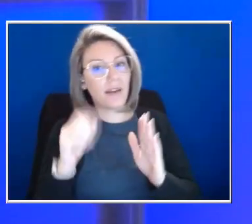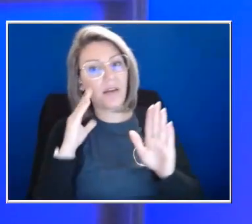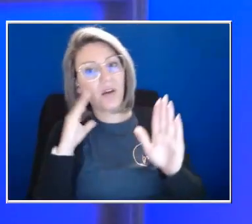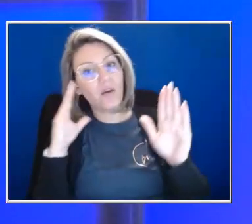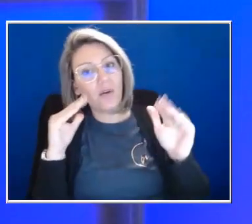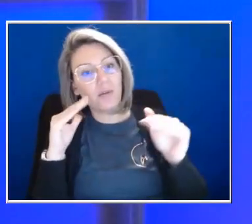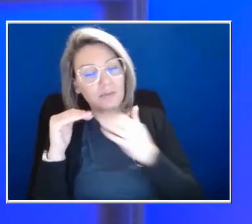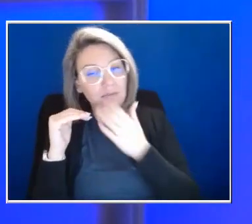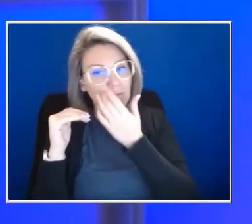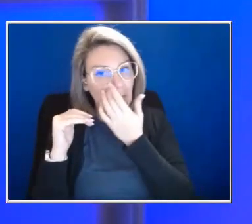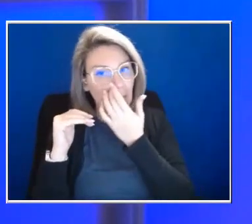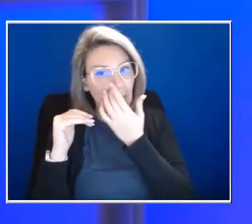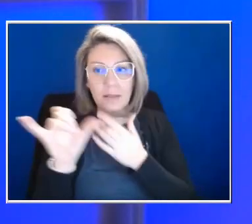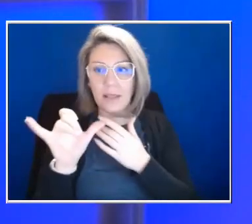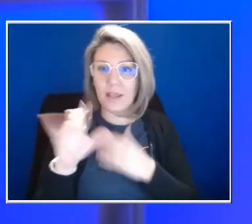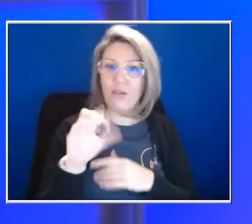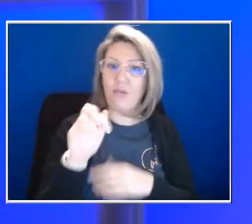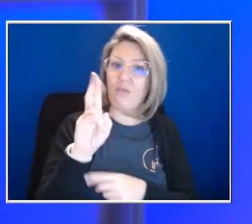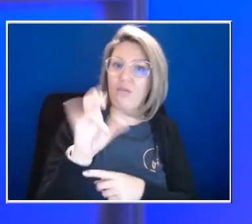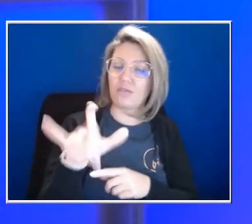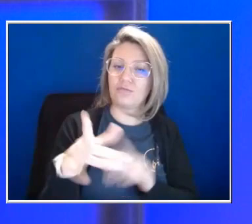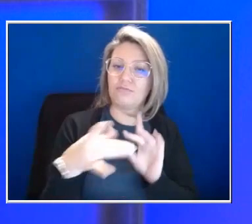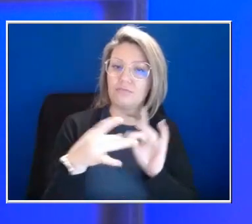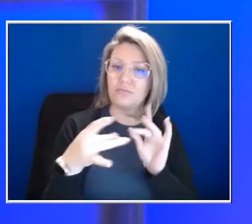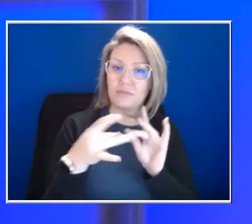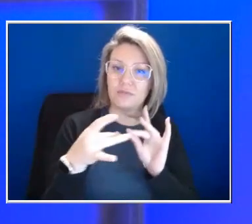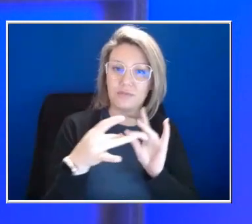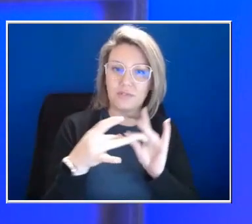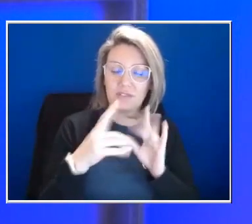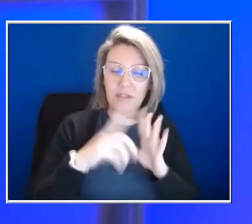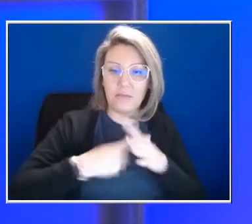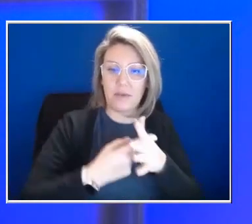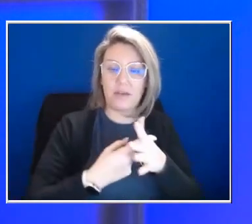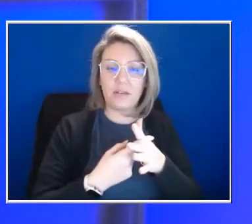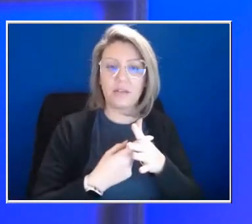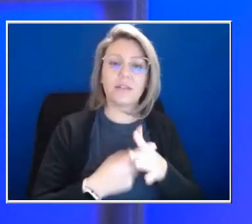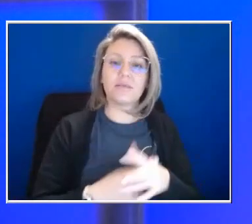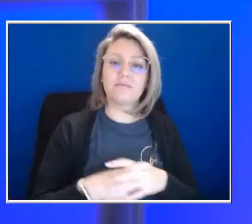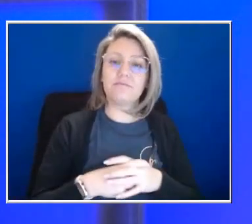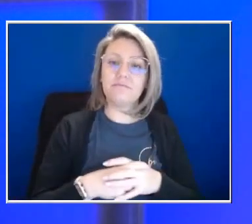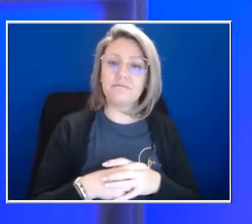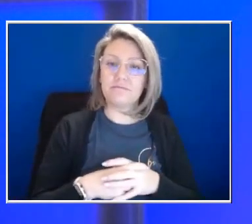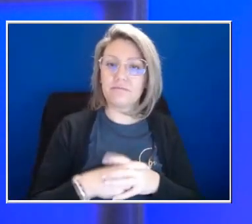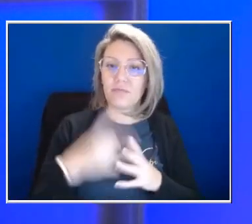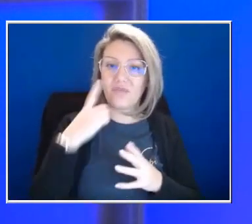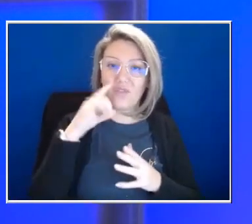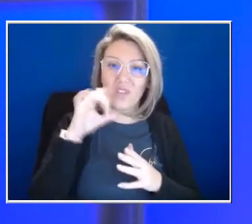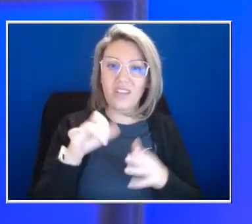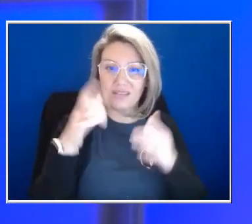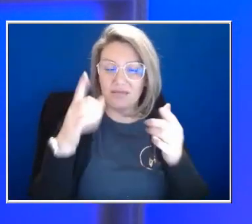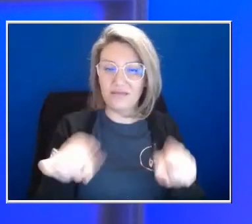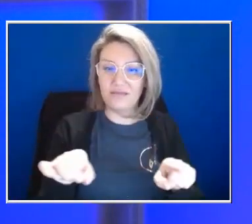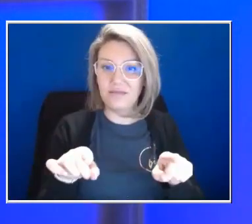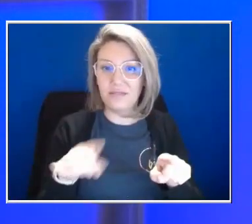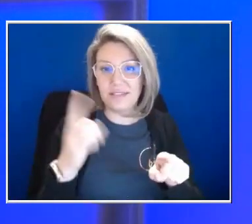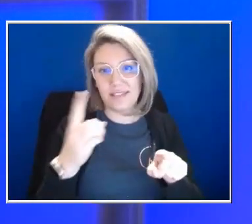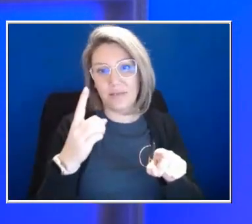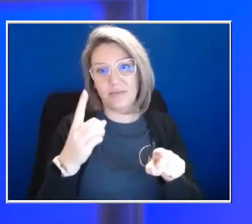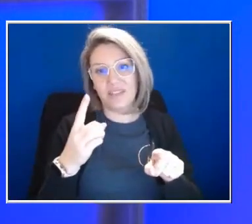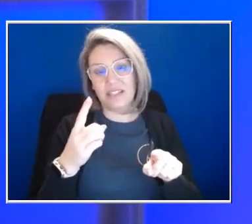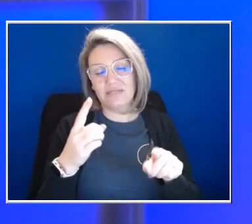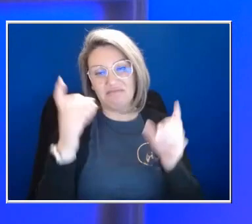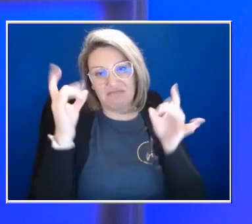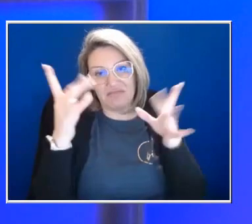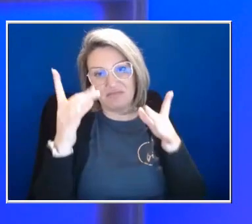like Corey mentioned in the beginning, where in order for this to happen, something tragic does have to happen, and